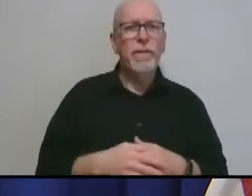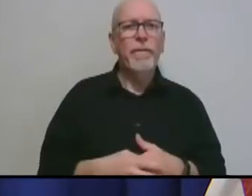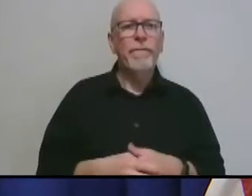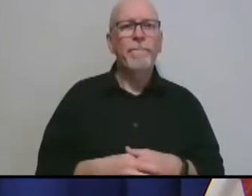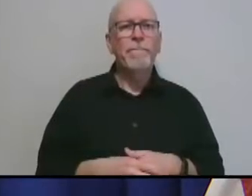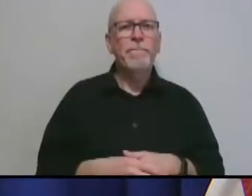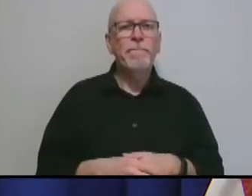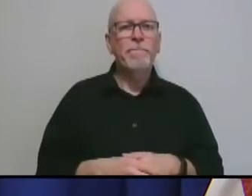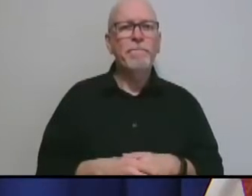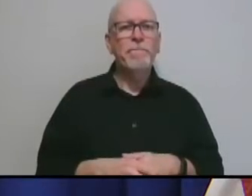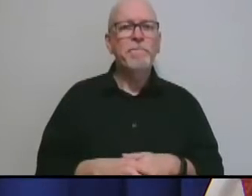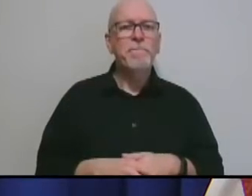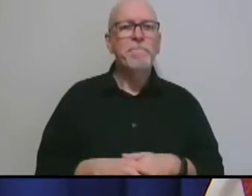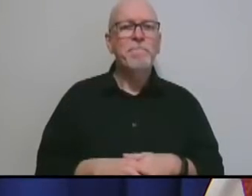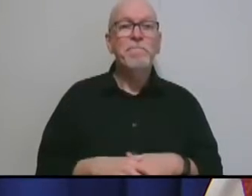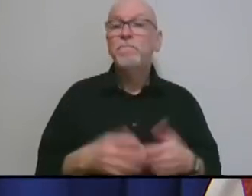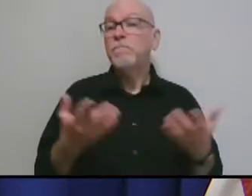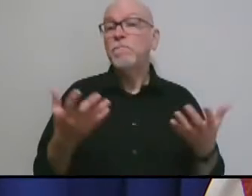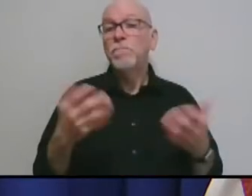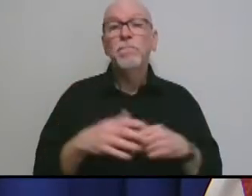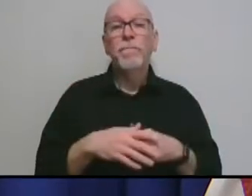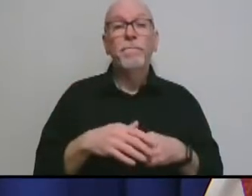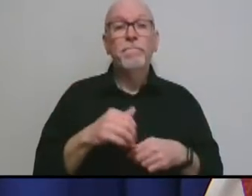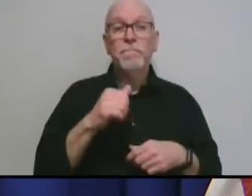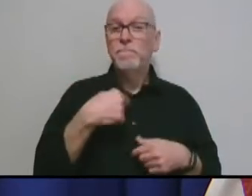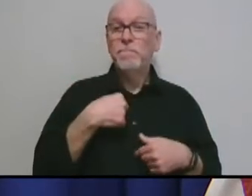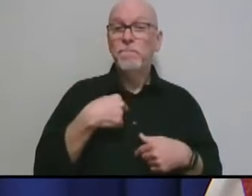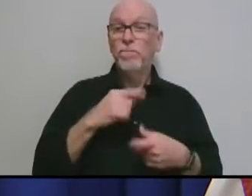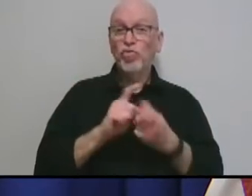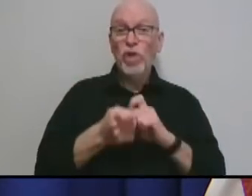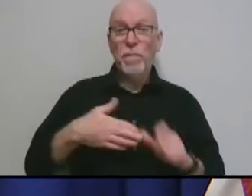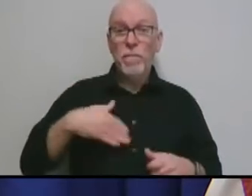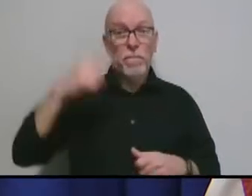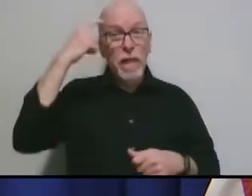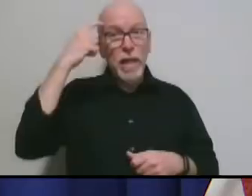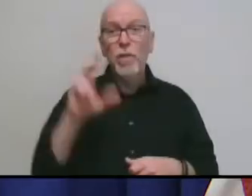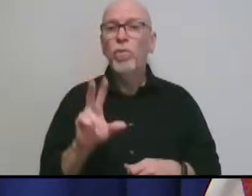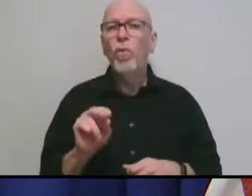Well, I would say it wasn't a 180 on our part. We